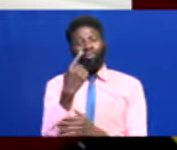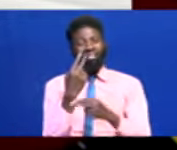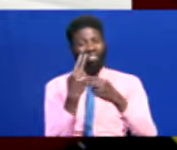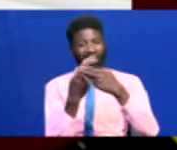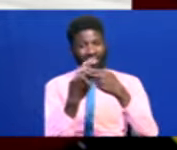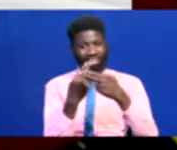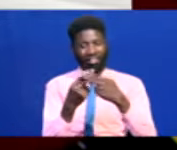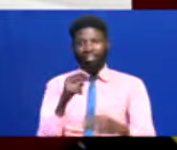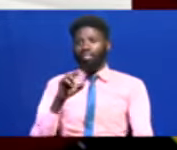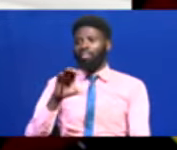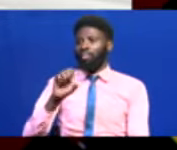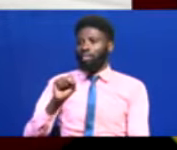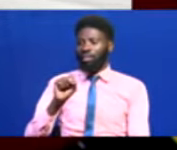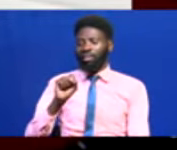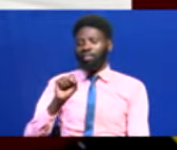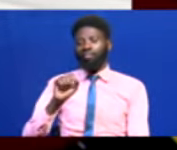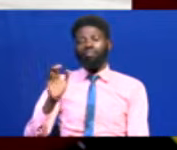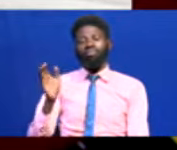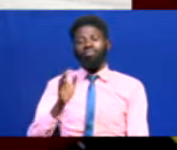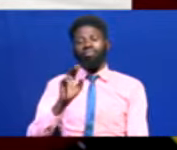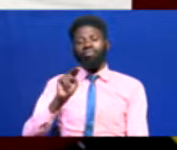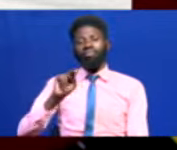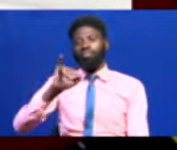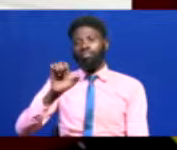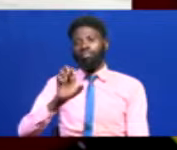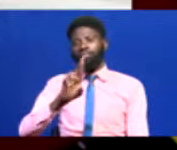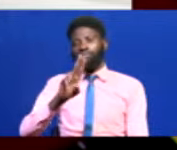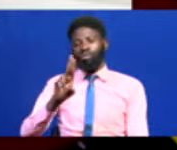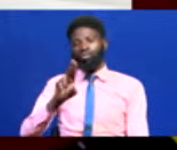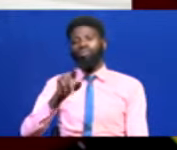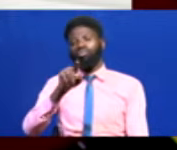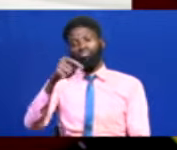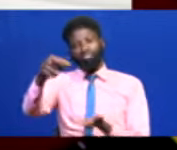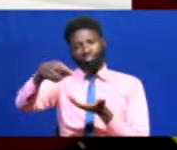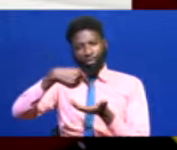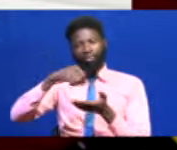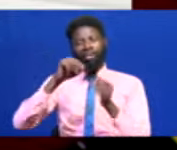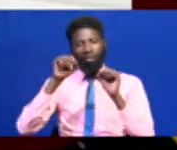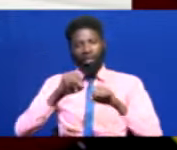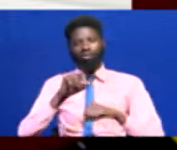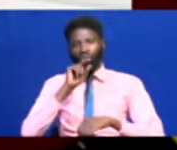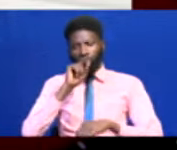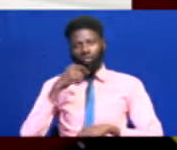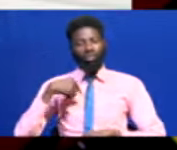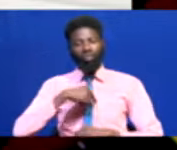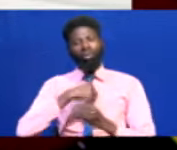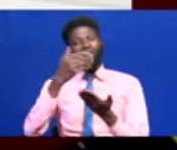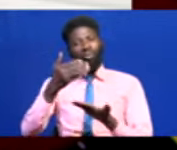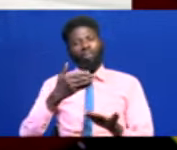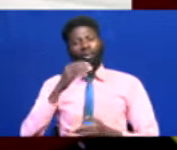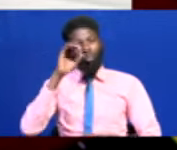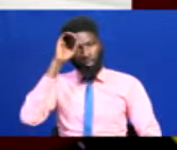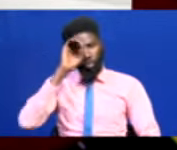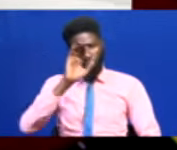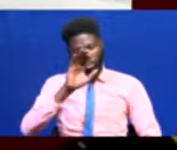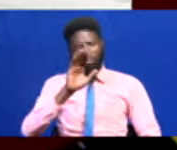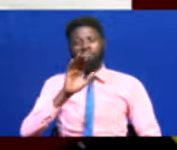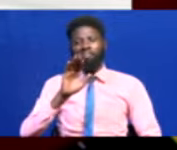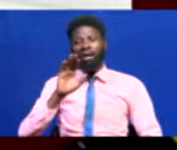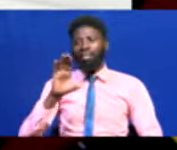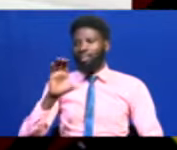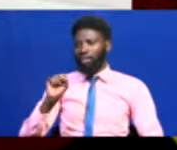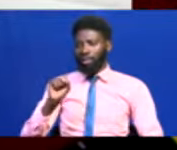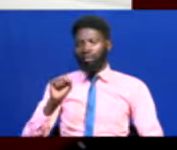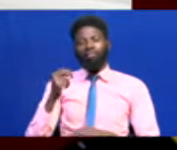CSNjeru. Get tweeting, and also we welcome your feedback in regard to issues that you want Cabinet Secretary Zachariah and Njeru to address tonight